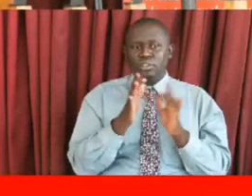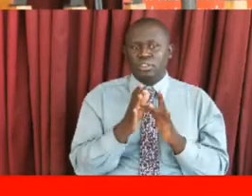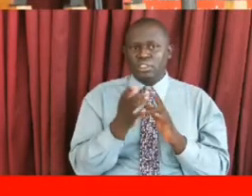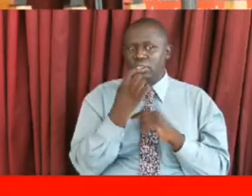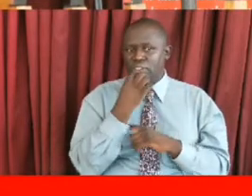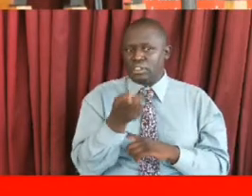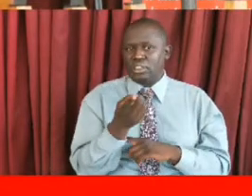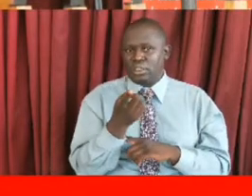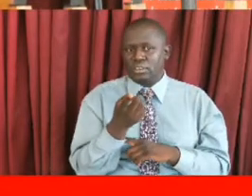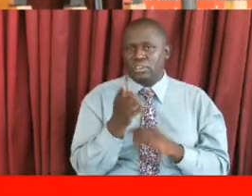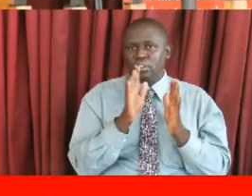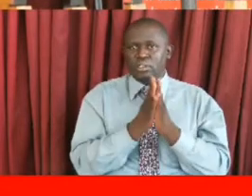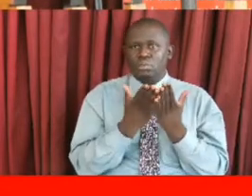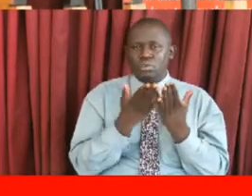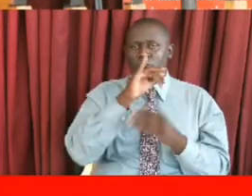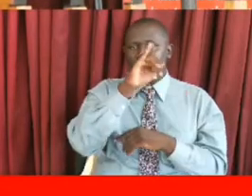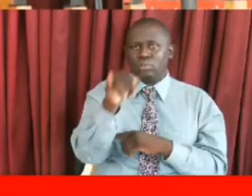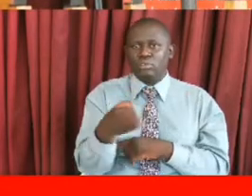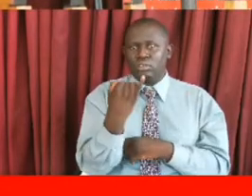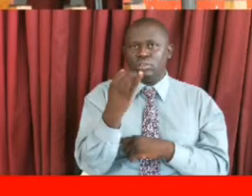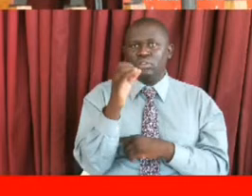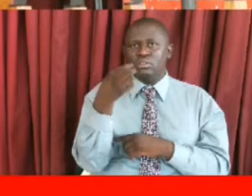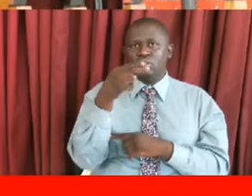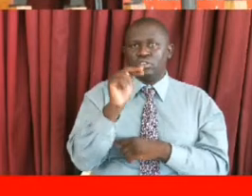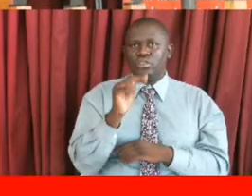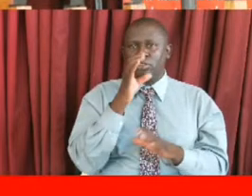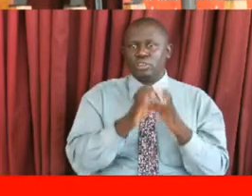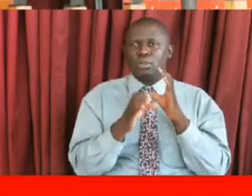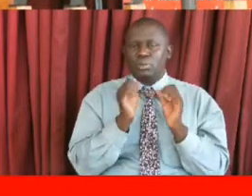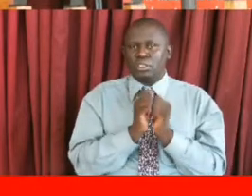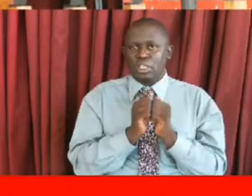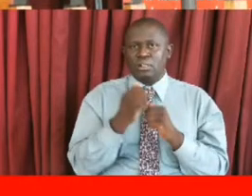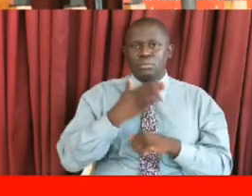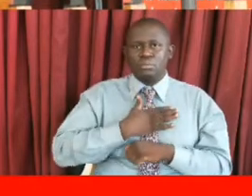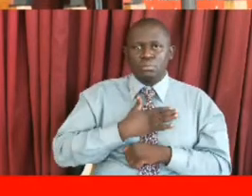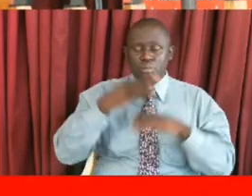John 10 my sheep know my